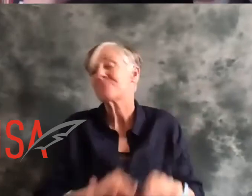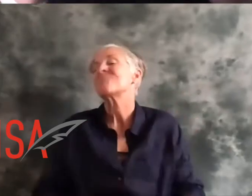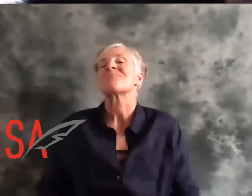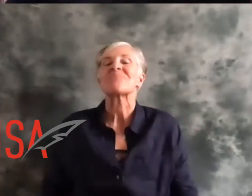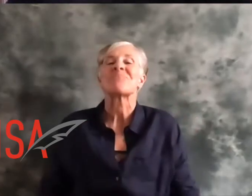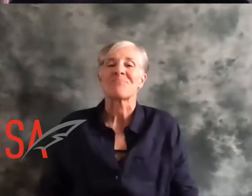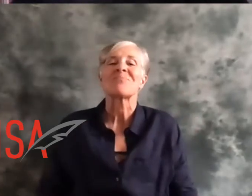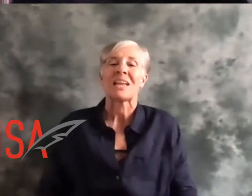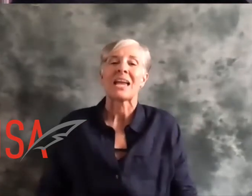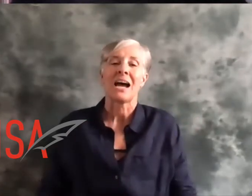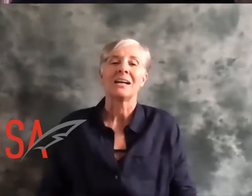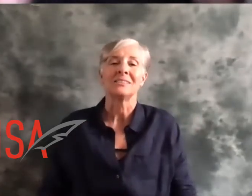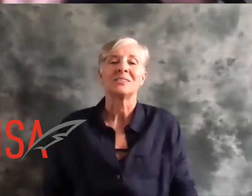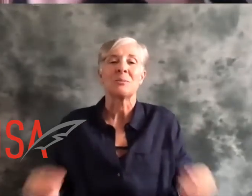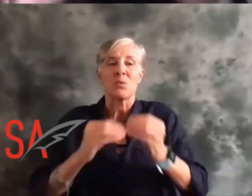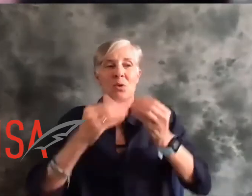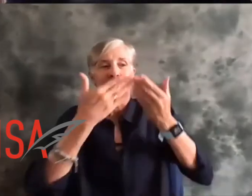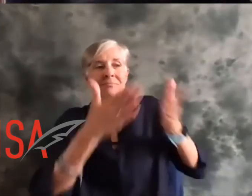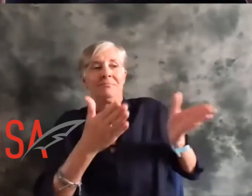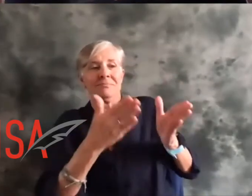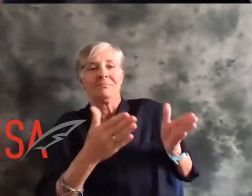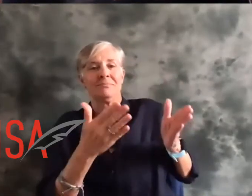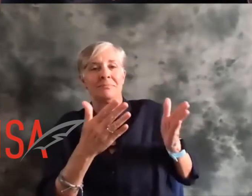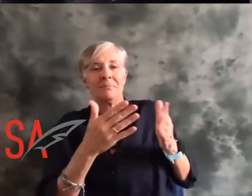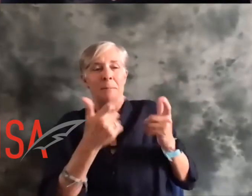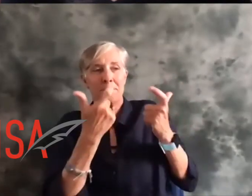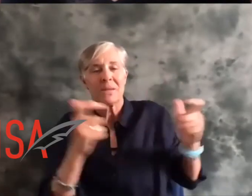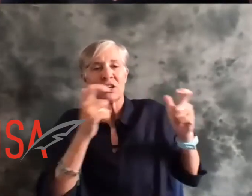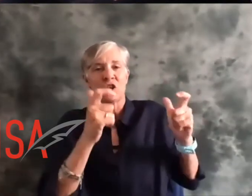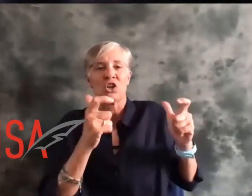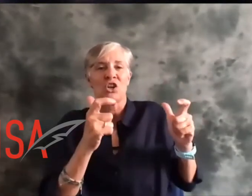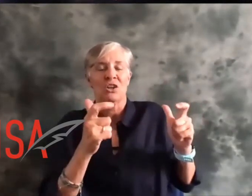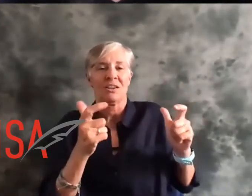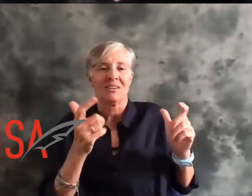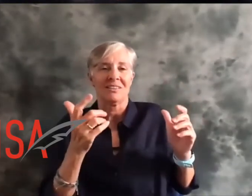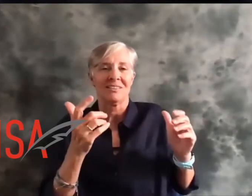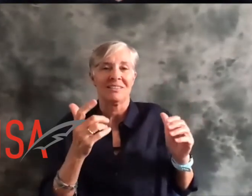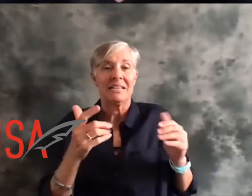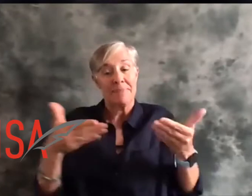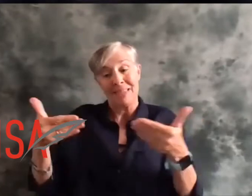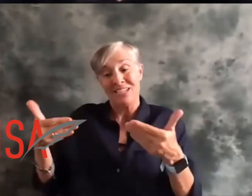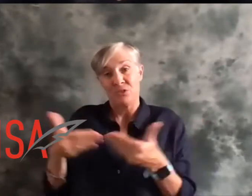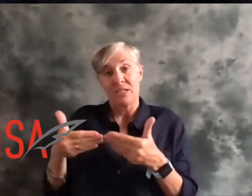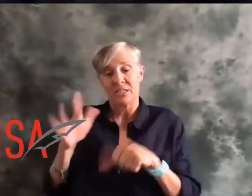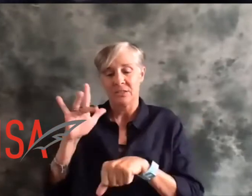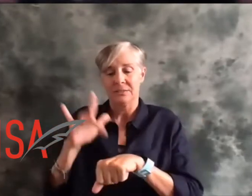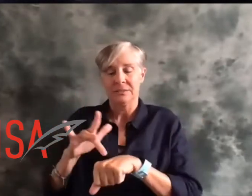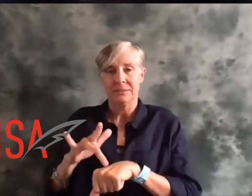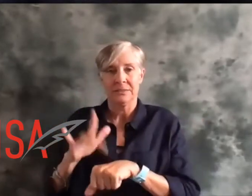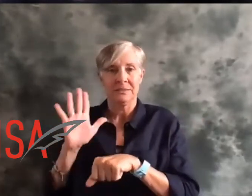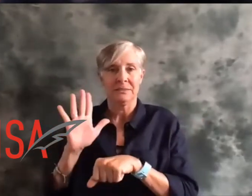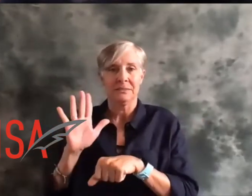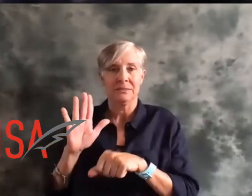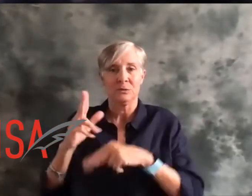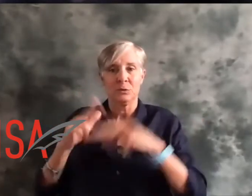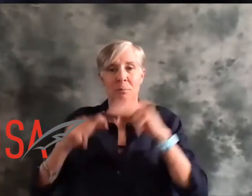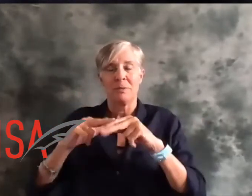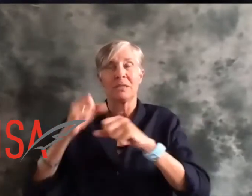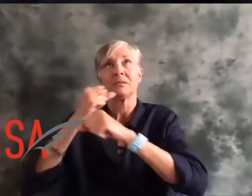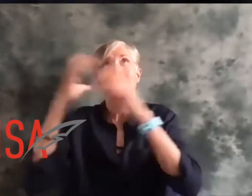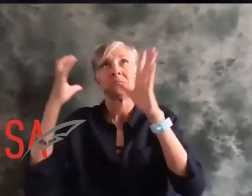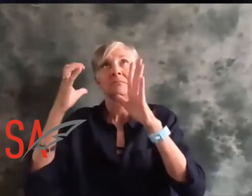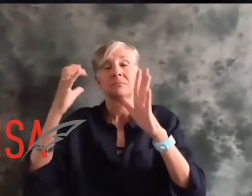much bigger game. Yes. And that introduction is just the taste to build the image in your reader's mind so you can move